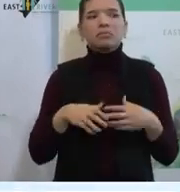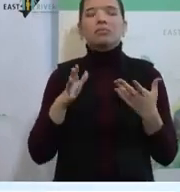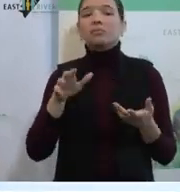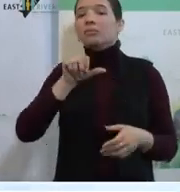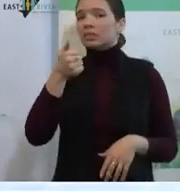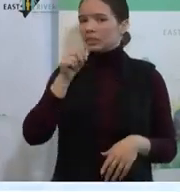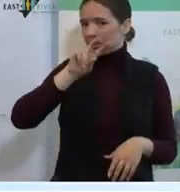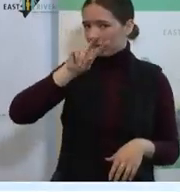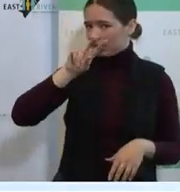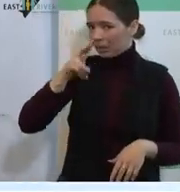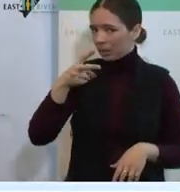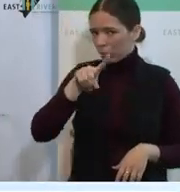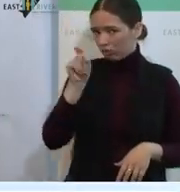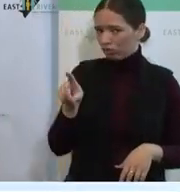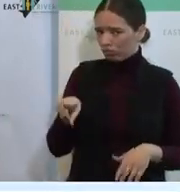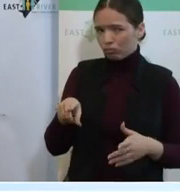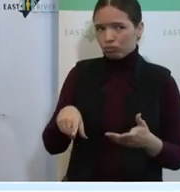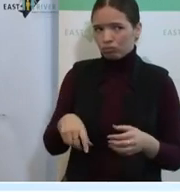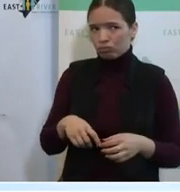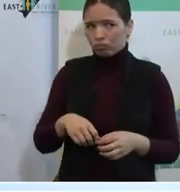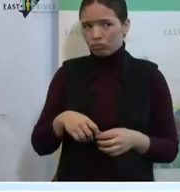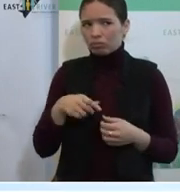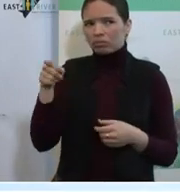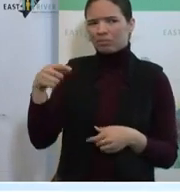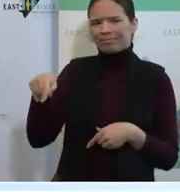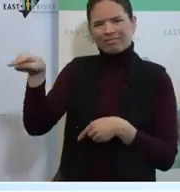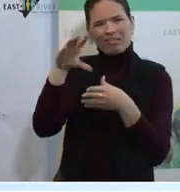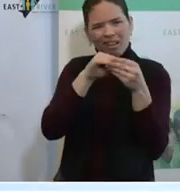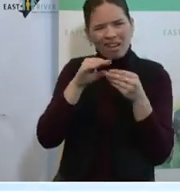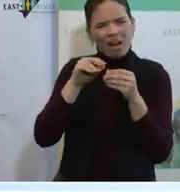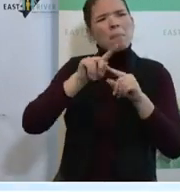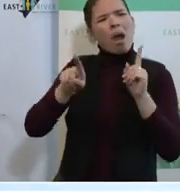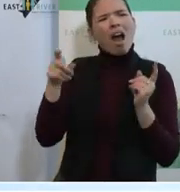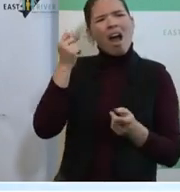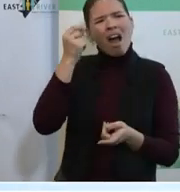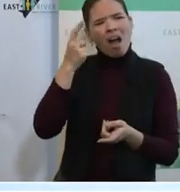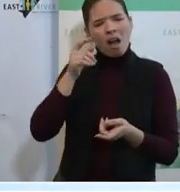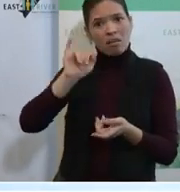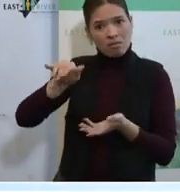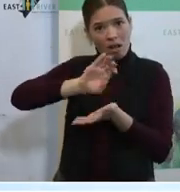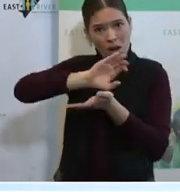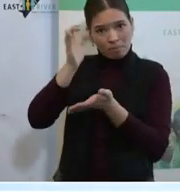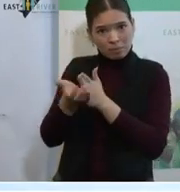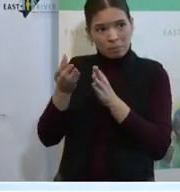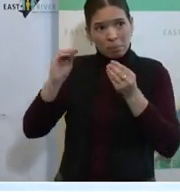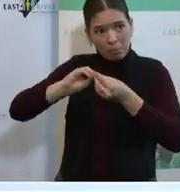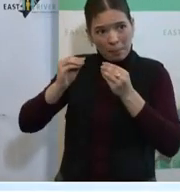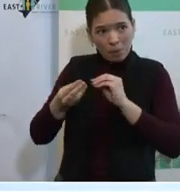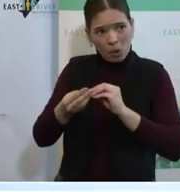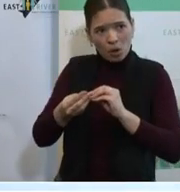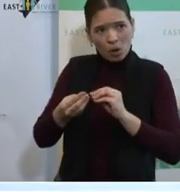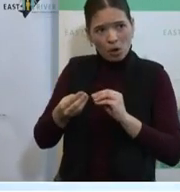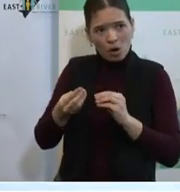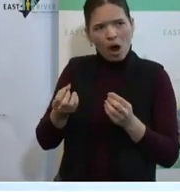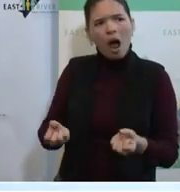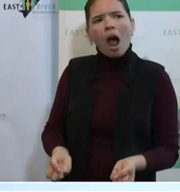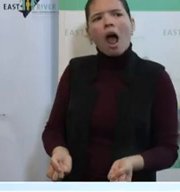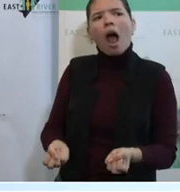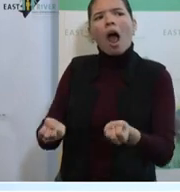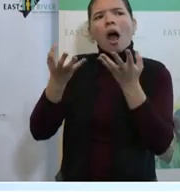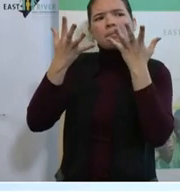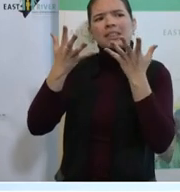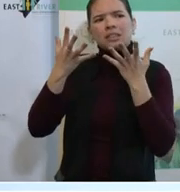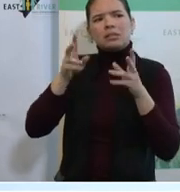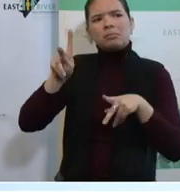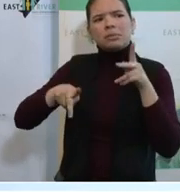everybody spoke about it. Is there any number as to how many households or tax filers miss out on some of these tax